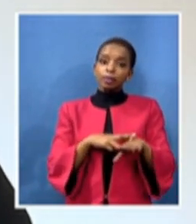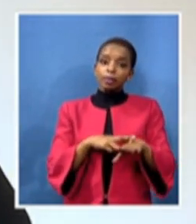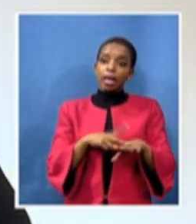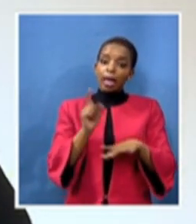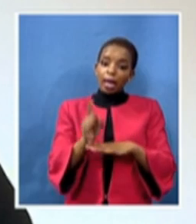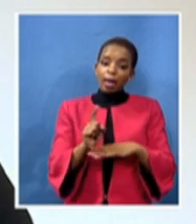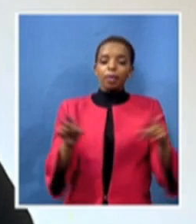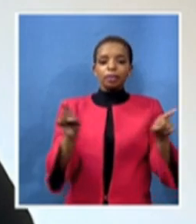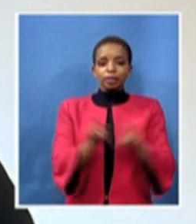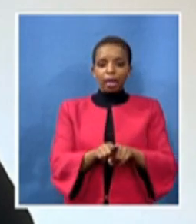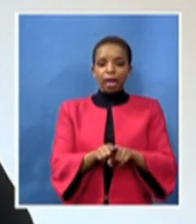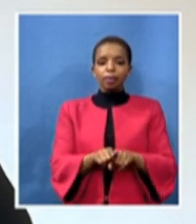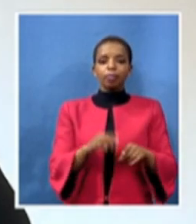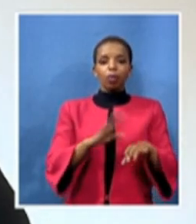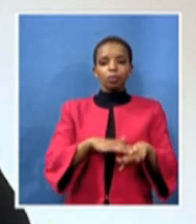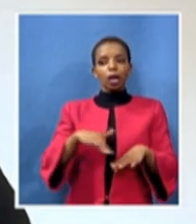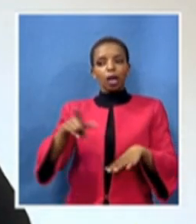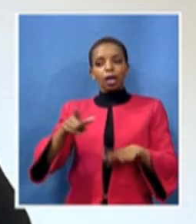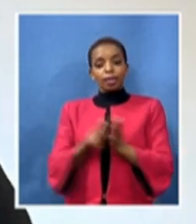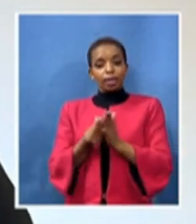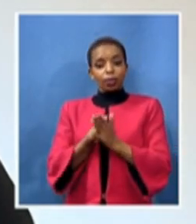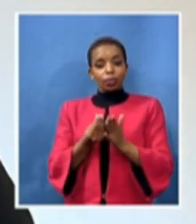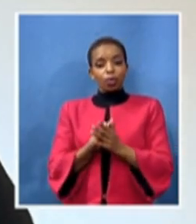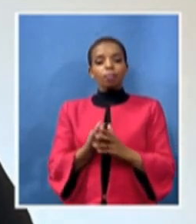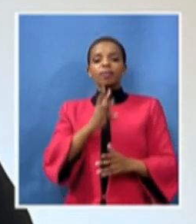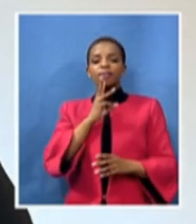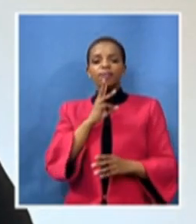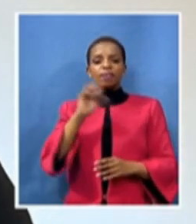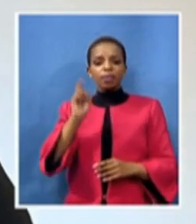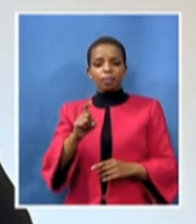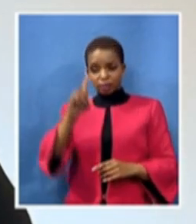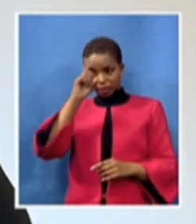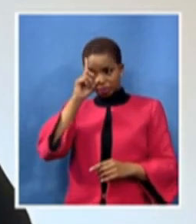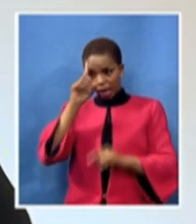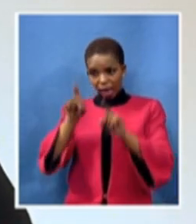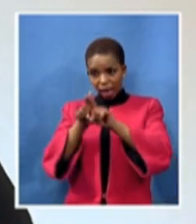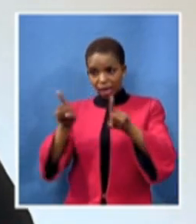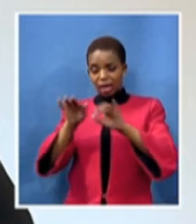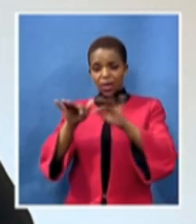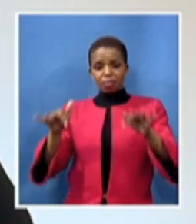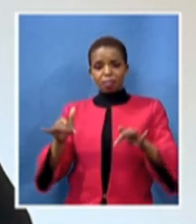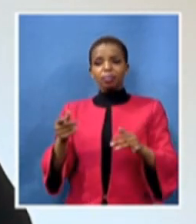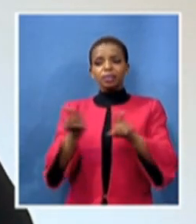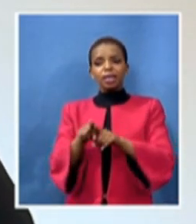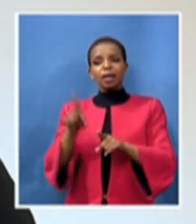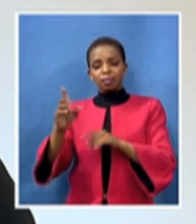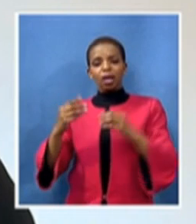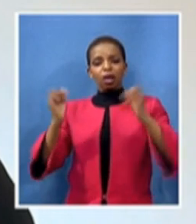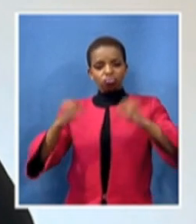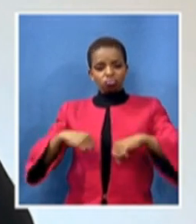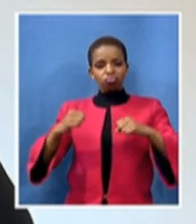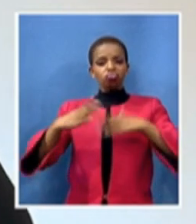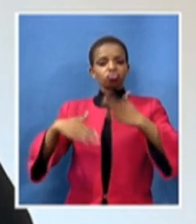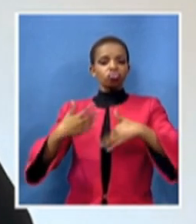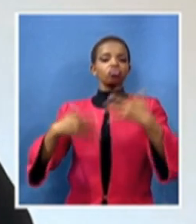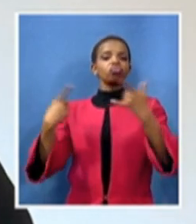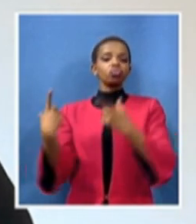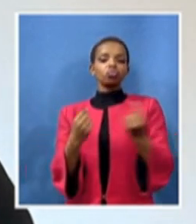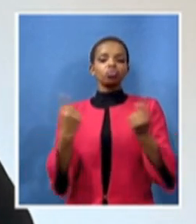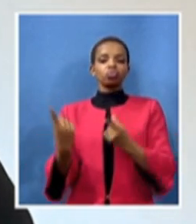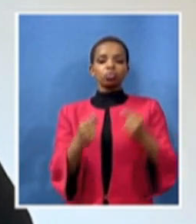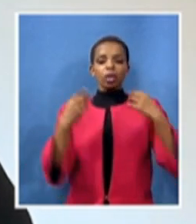be integrated into the mainstream of the economy. We should not be apologetic to integrate